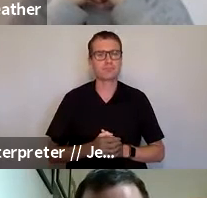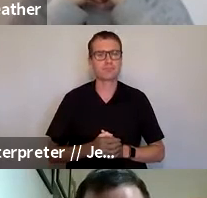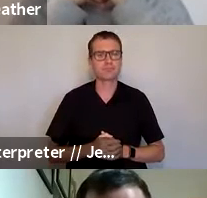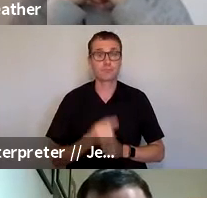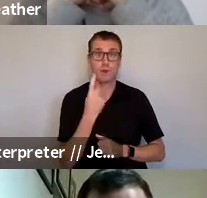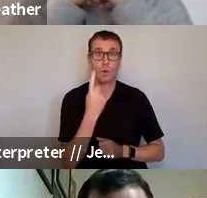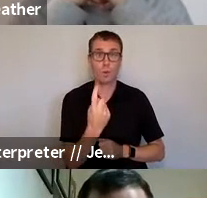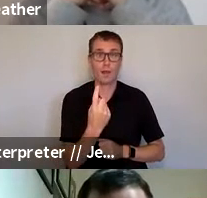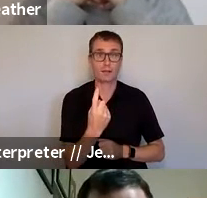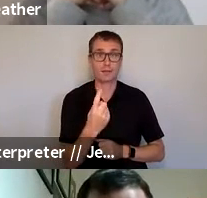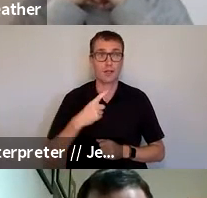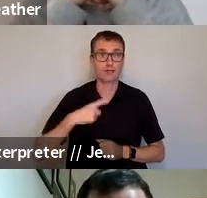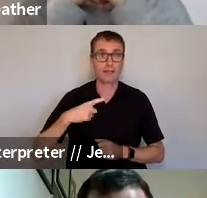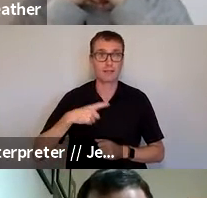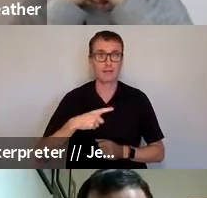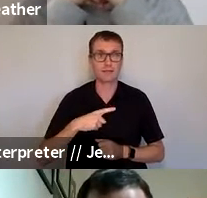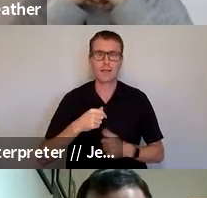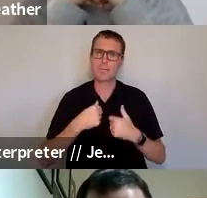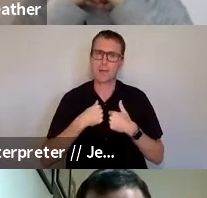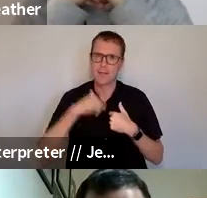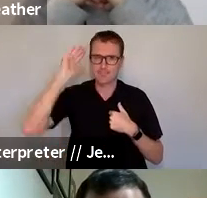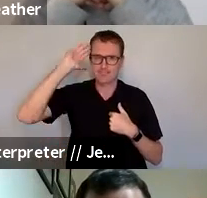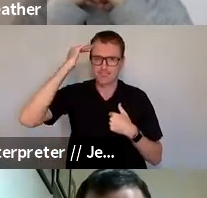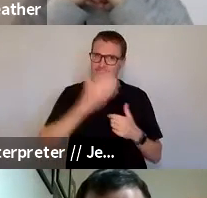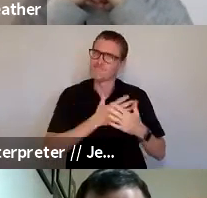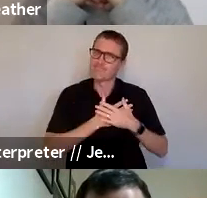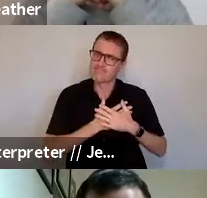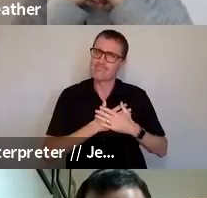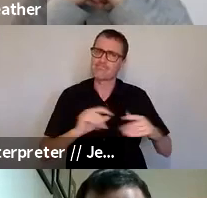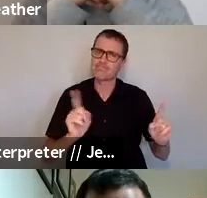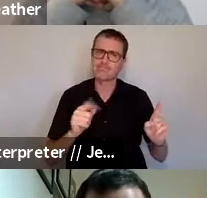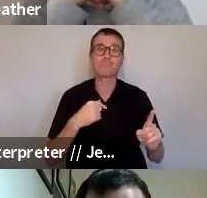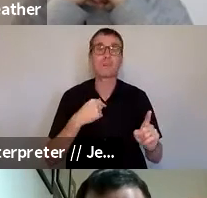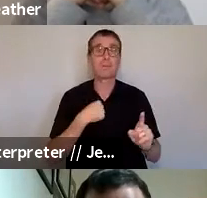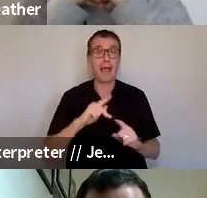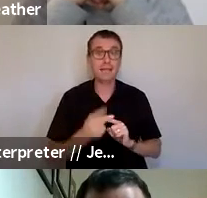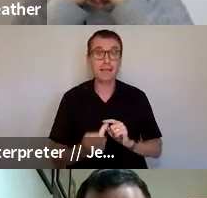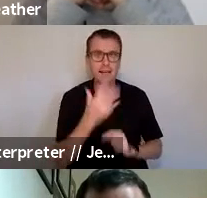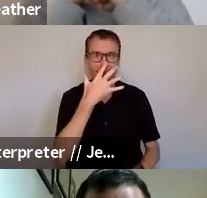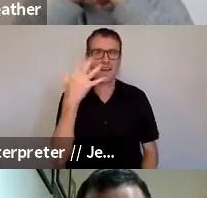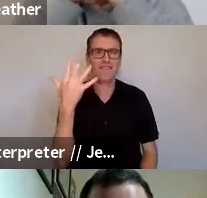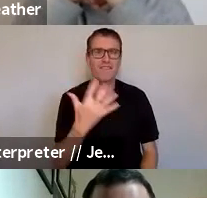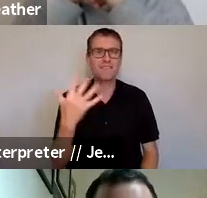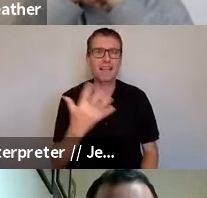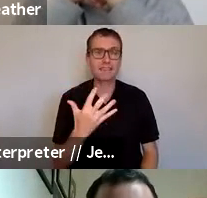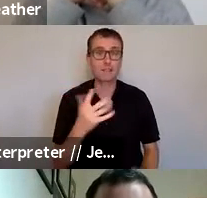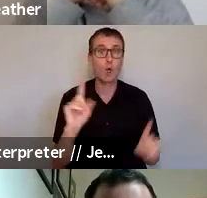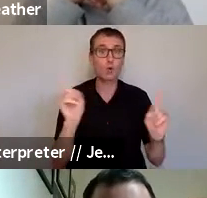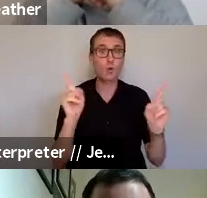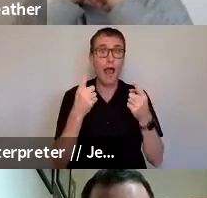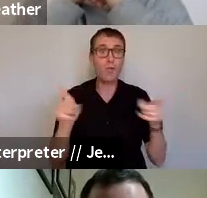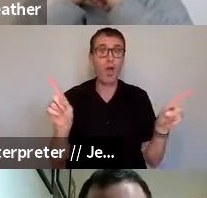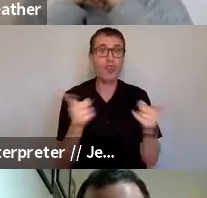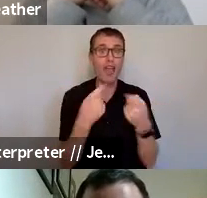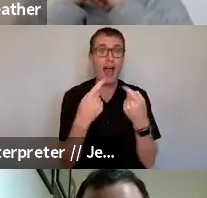really close to my heart is I have a 15-year-old son, turned 15 today, who is